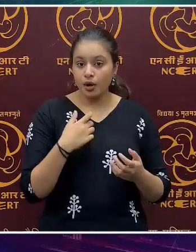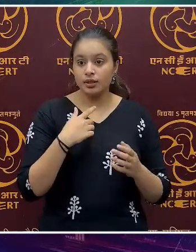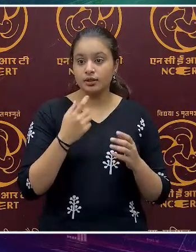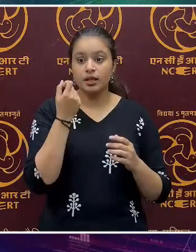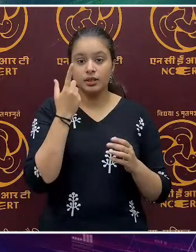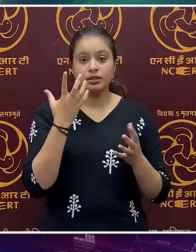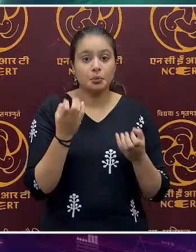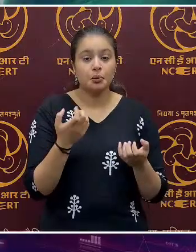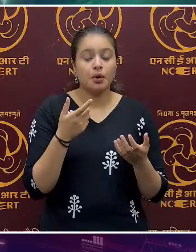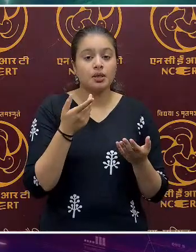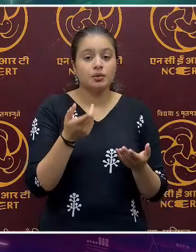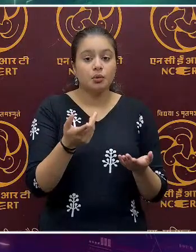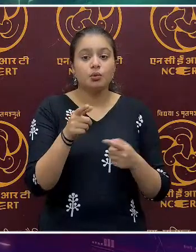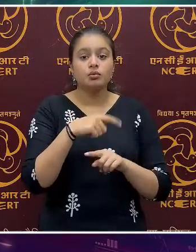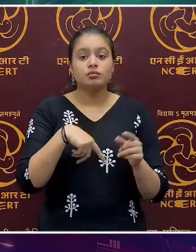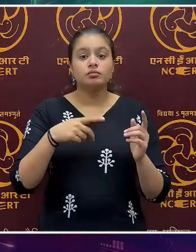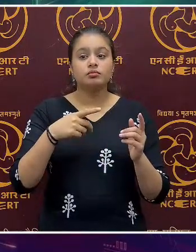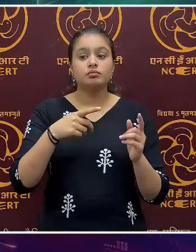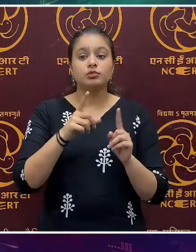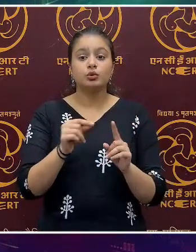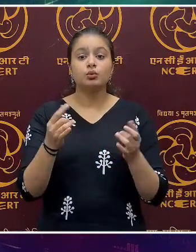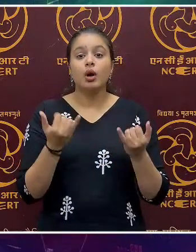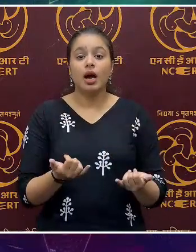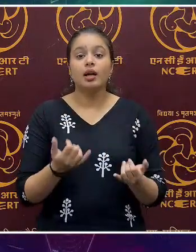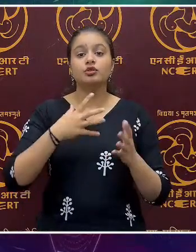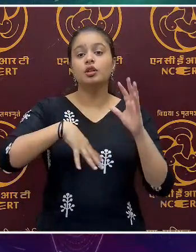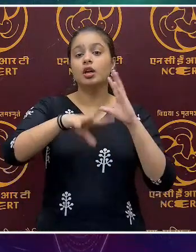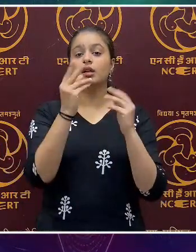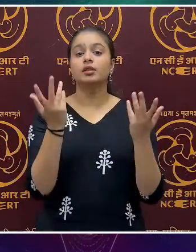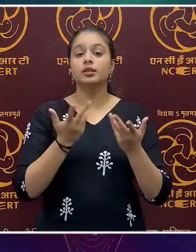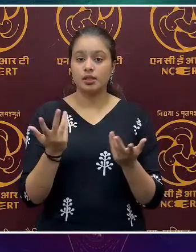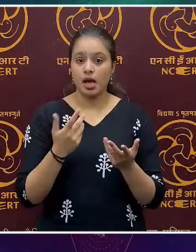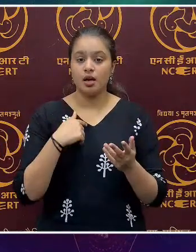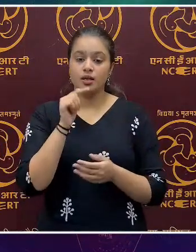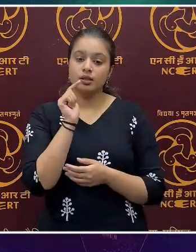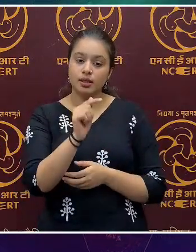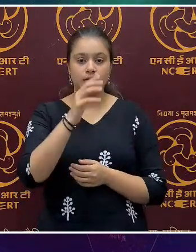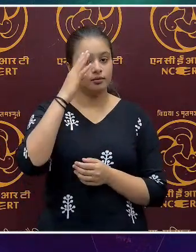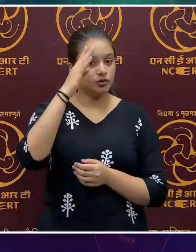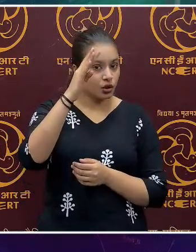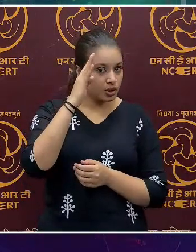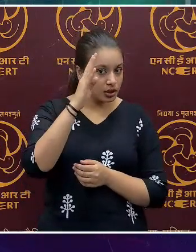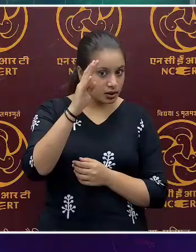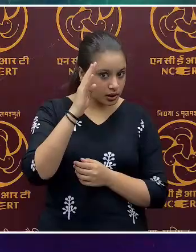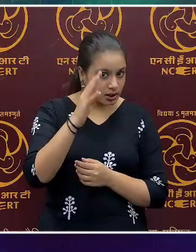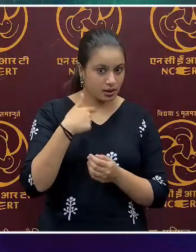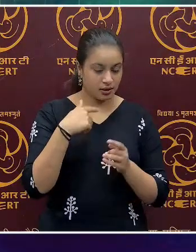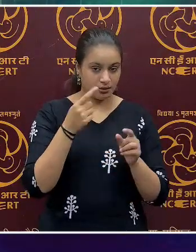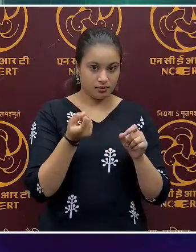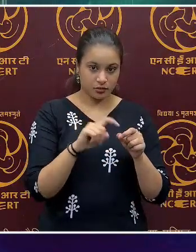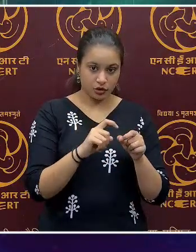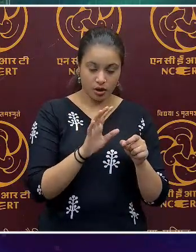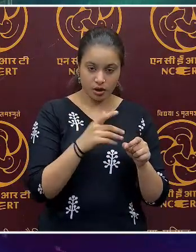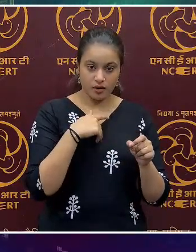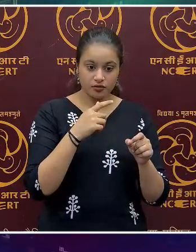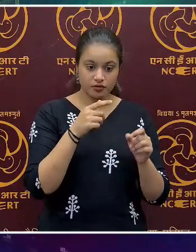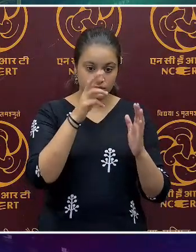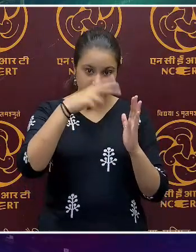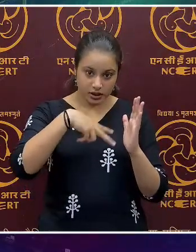like what he or she gonna perform today. So he has to simply click on the theory, so he can understand